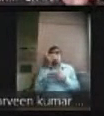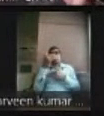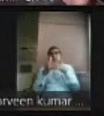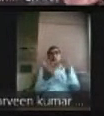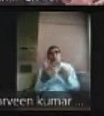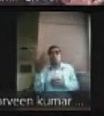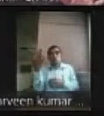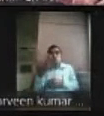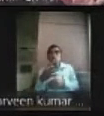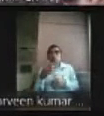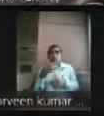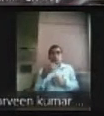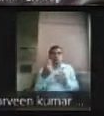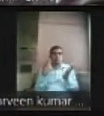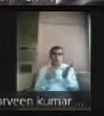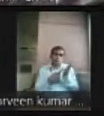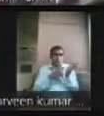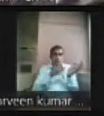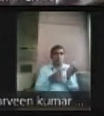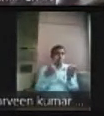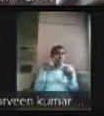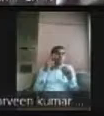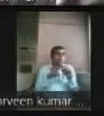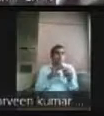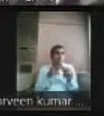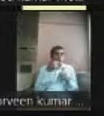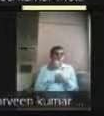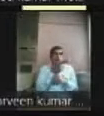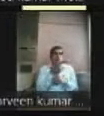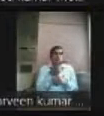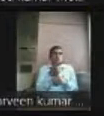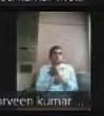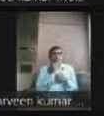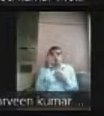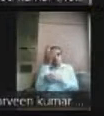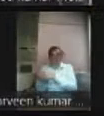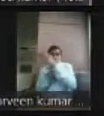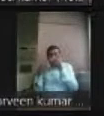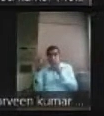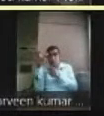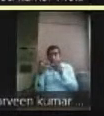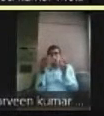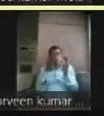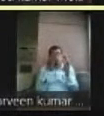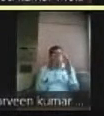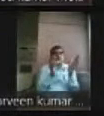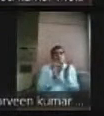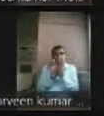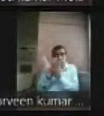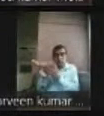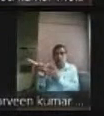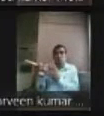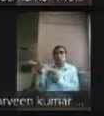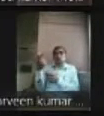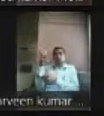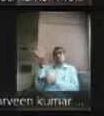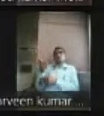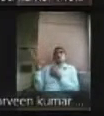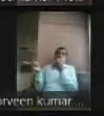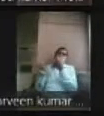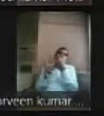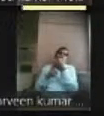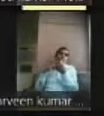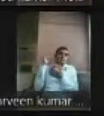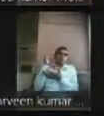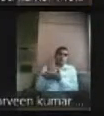criminal procedure code, there are um new law which states that such people who are removed from